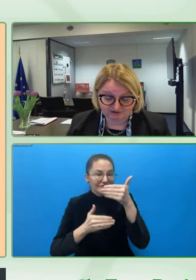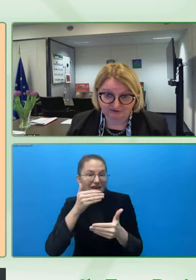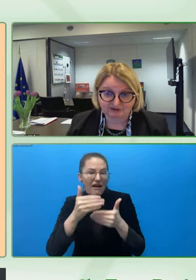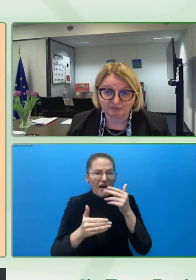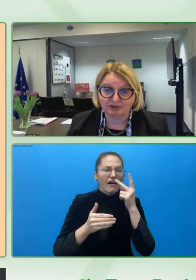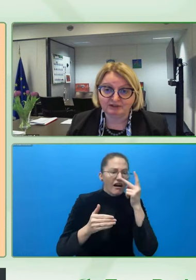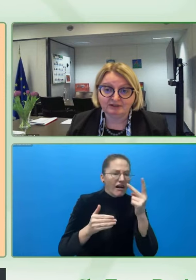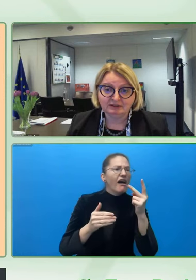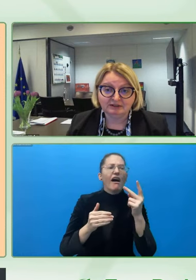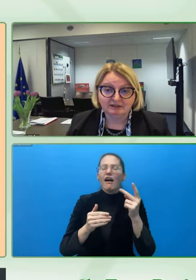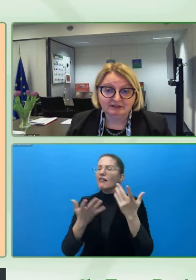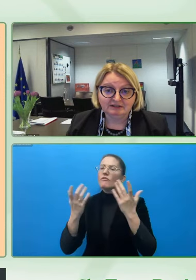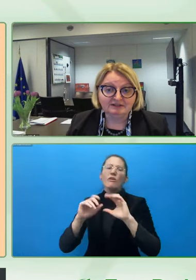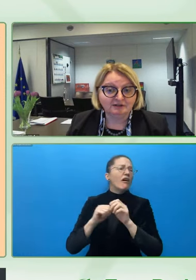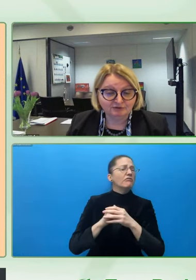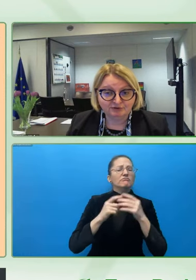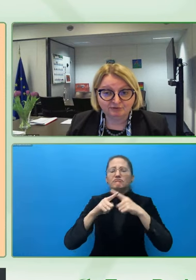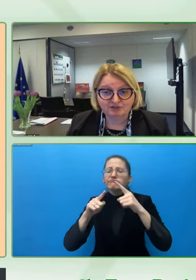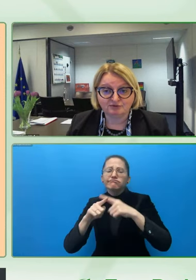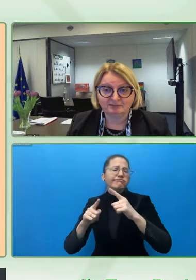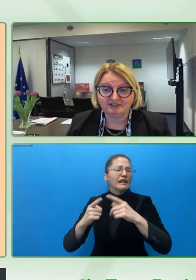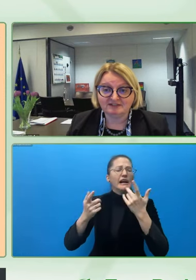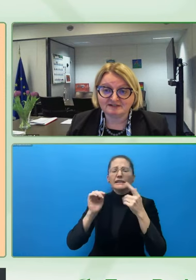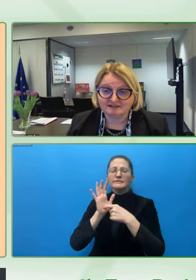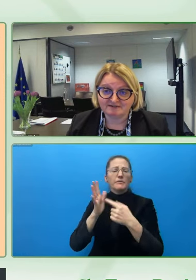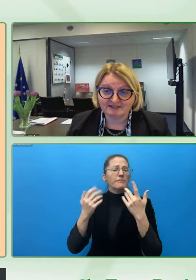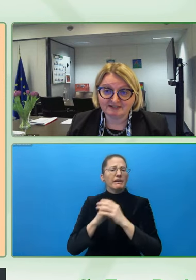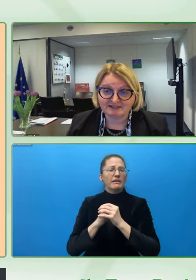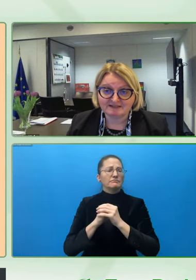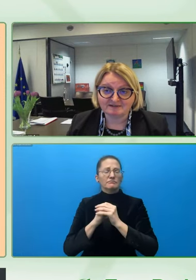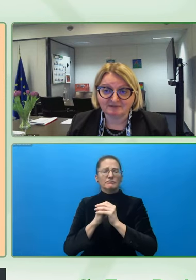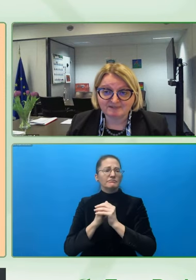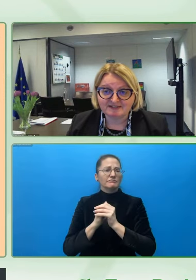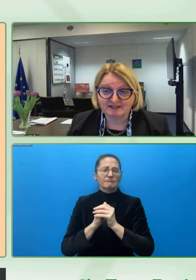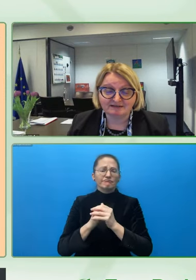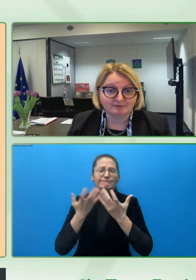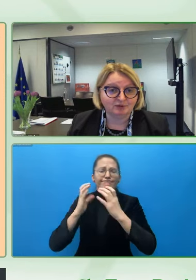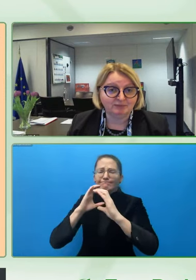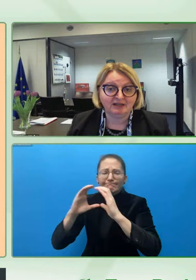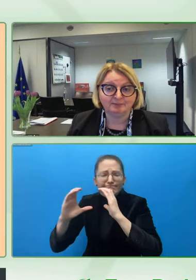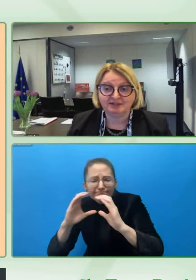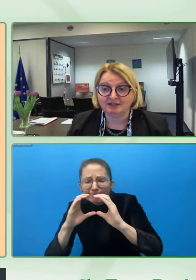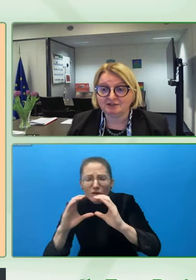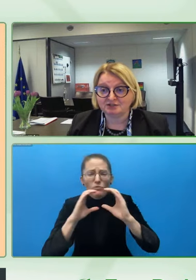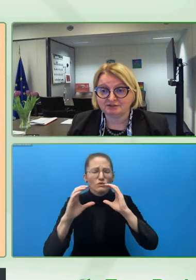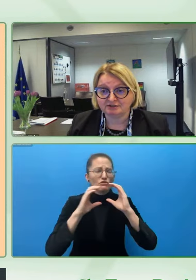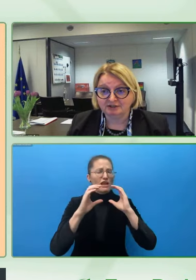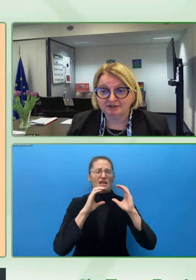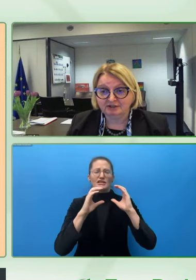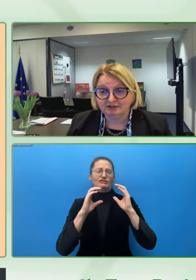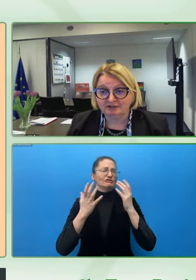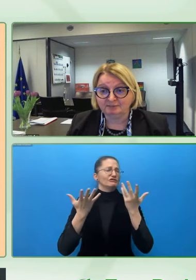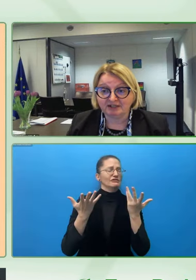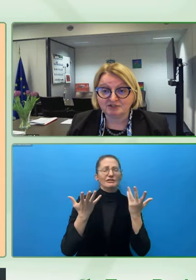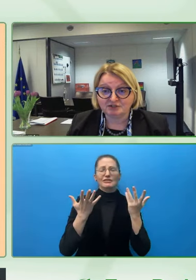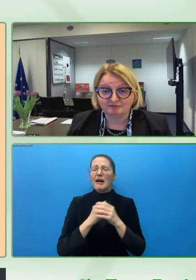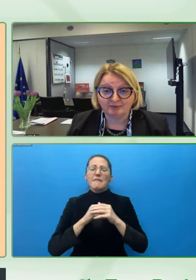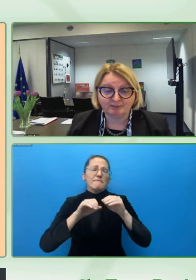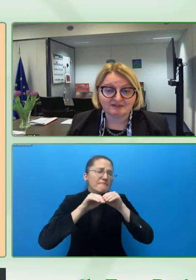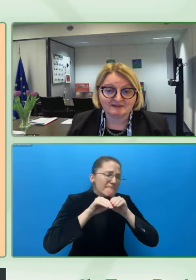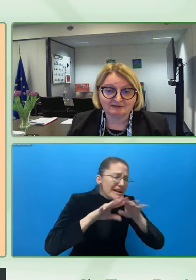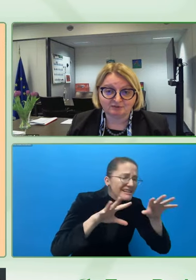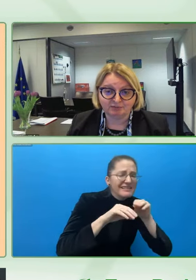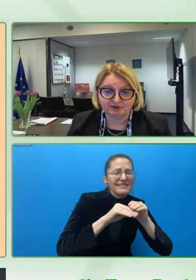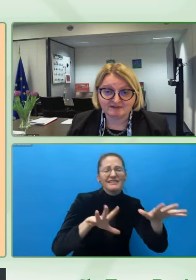before 2021, the audiovisual media services, the website and mobile application, applications